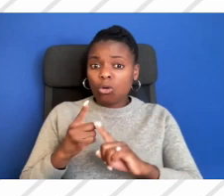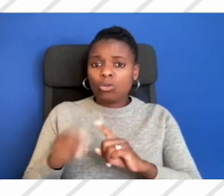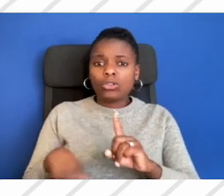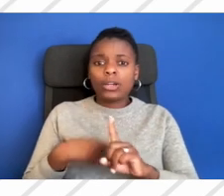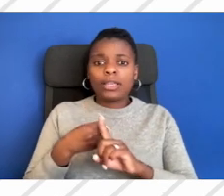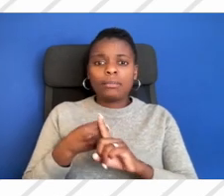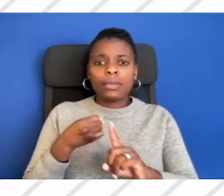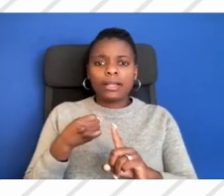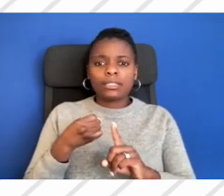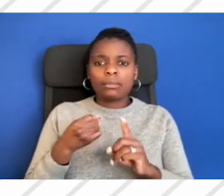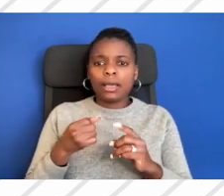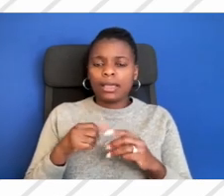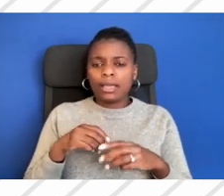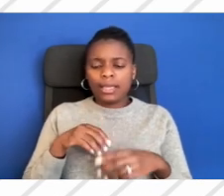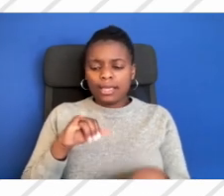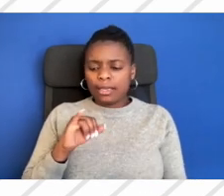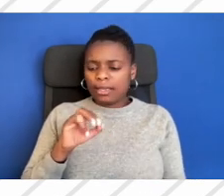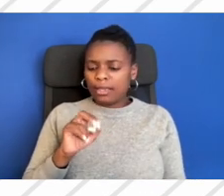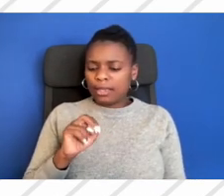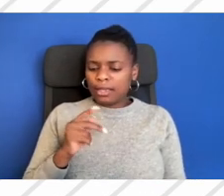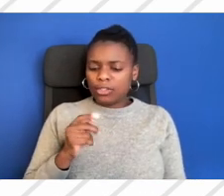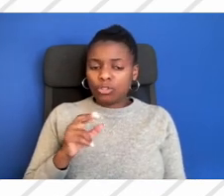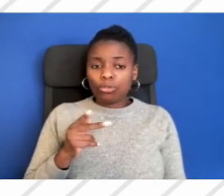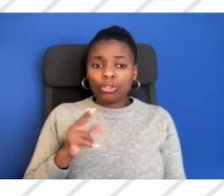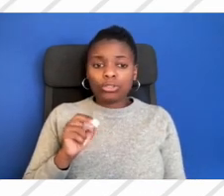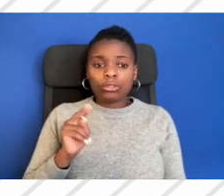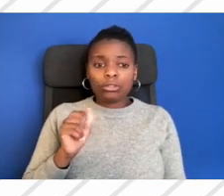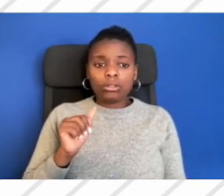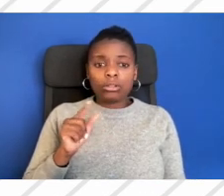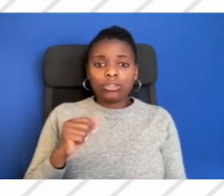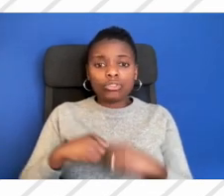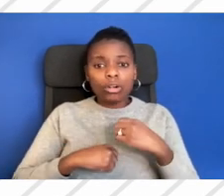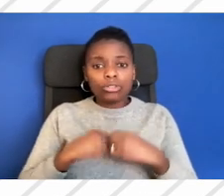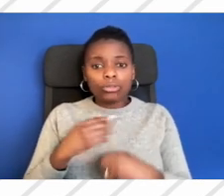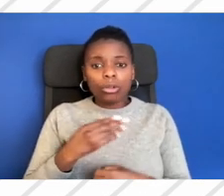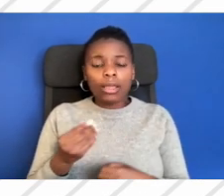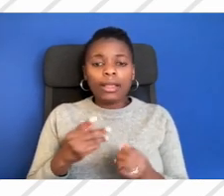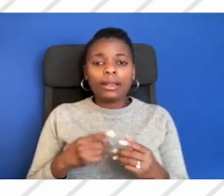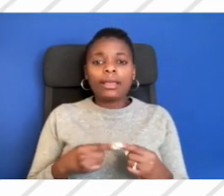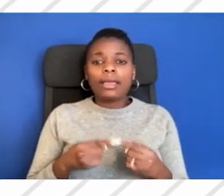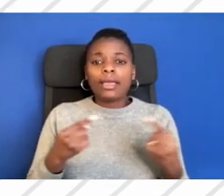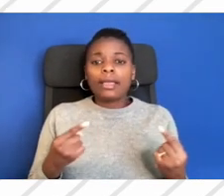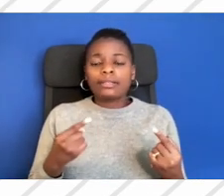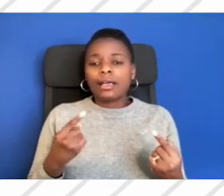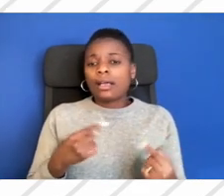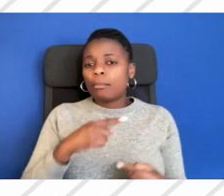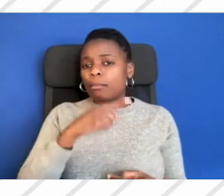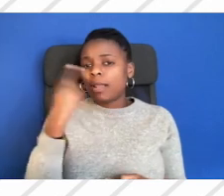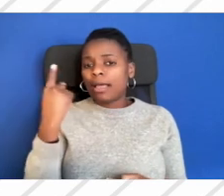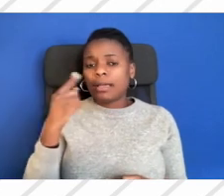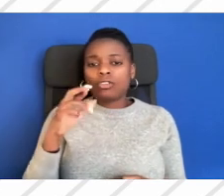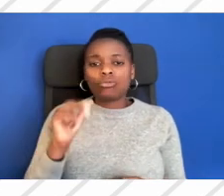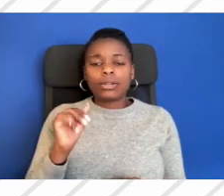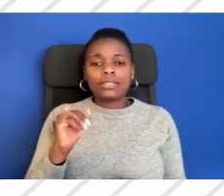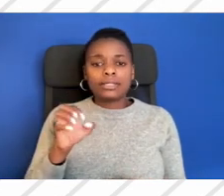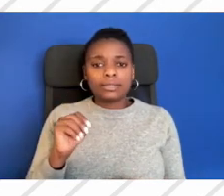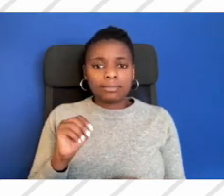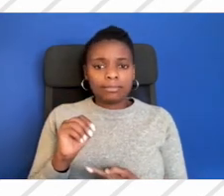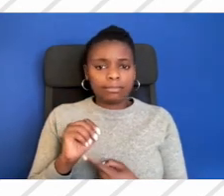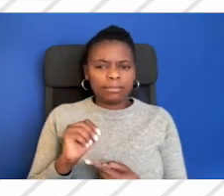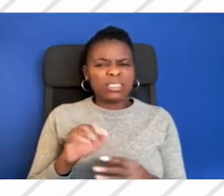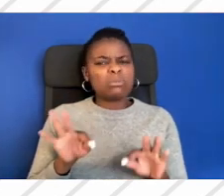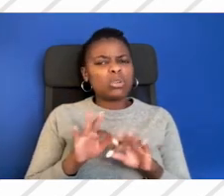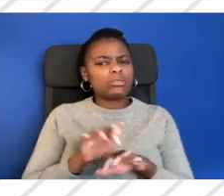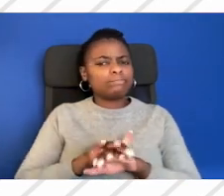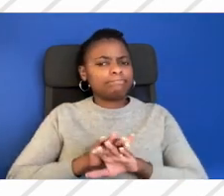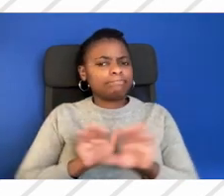interpersonal, structural, and anti-Black racism. And it's really important, I think, to make this distinction. Black youth, for